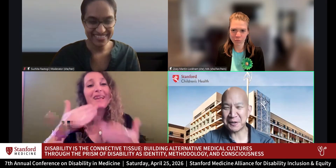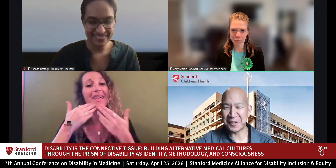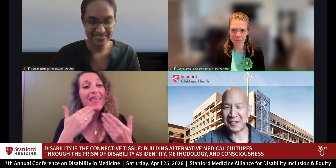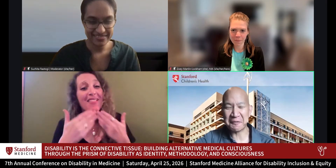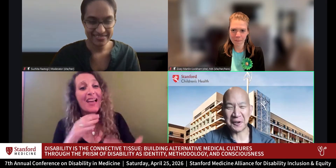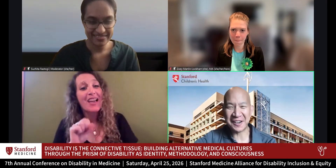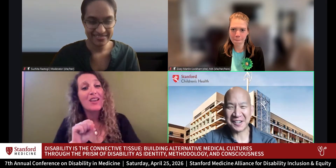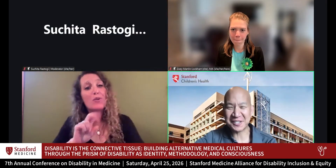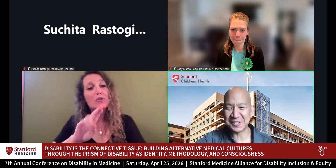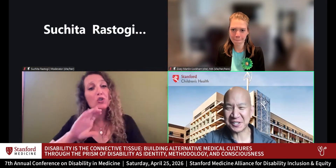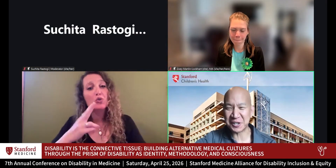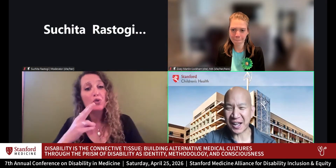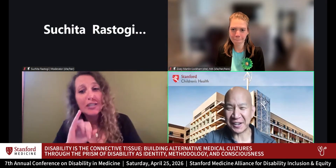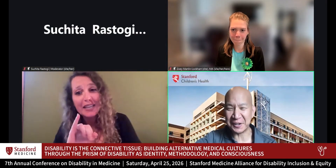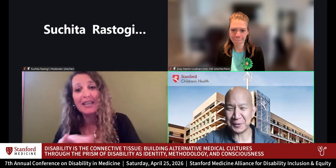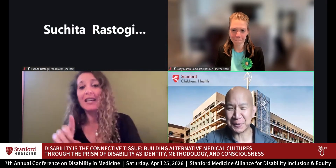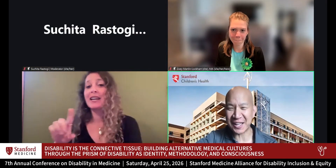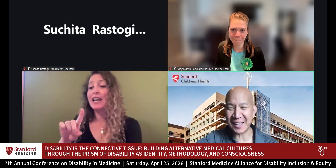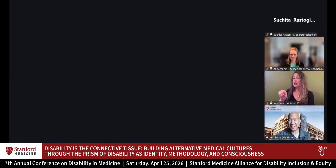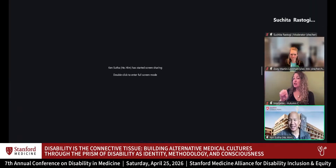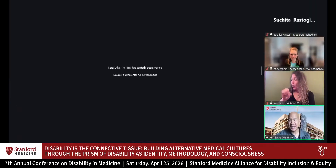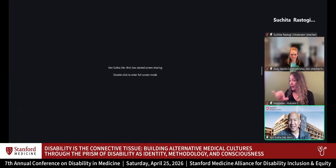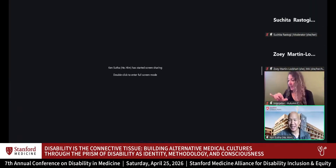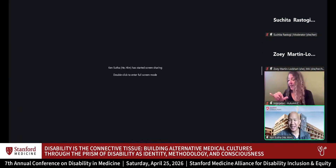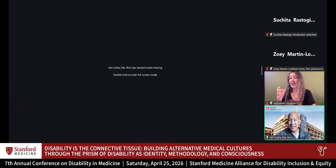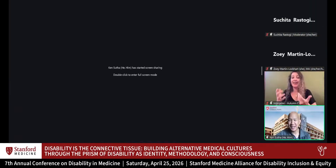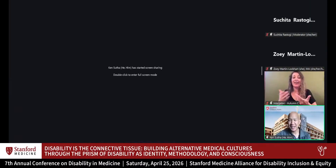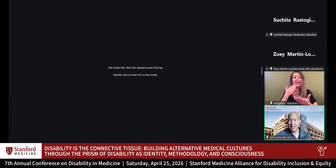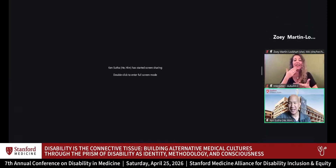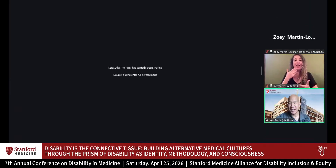you, Zoe, for that, for ending us on such a high note with that.